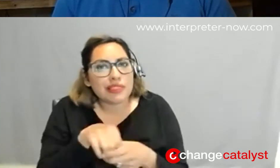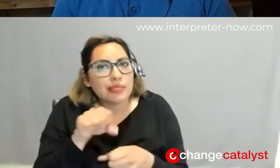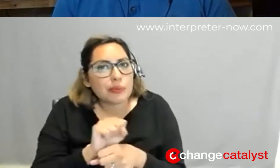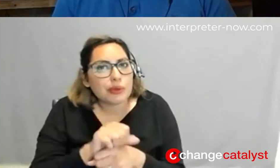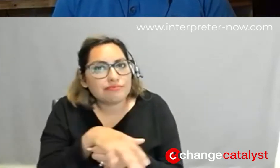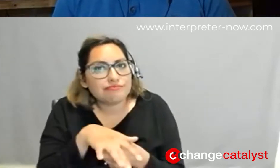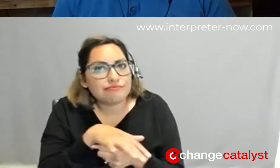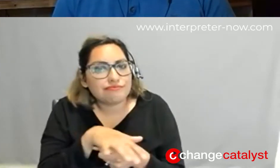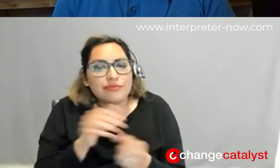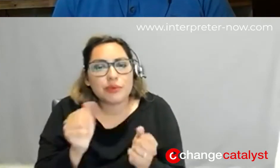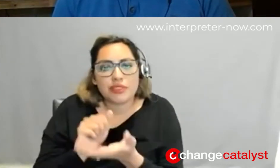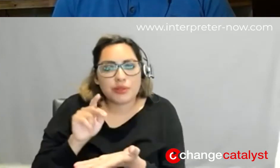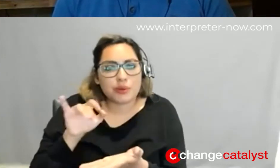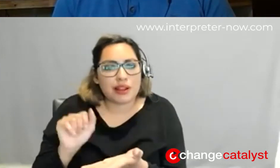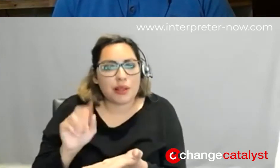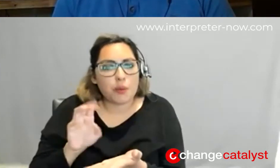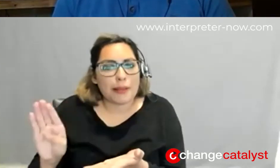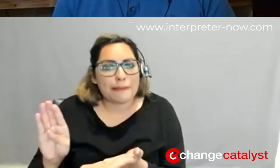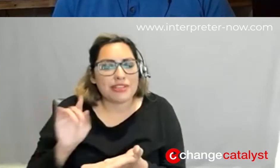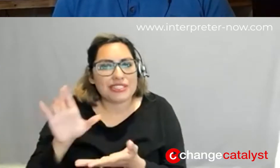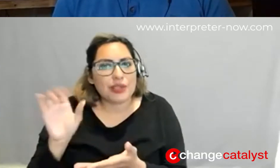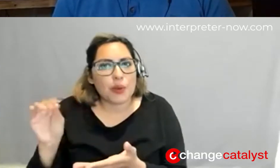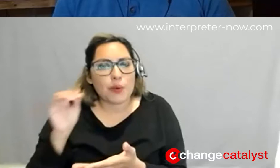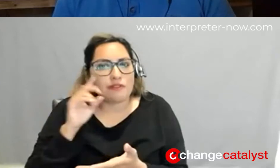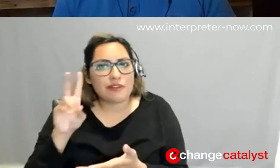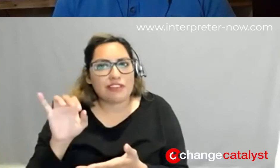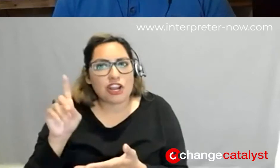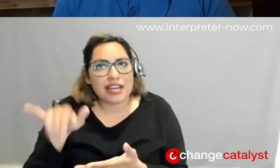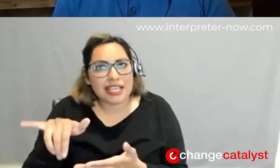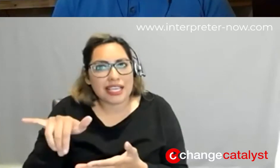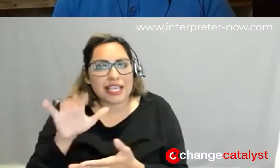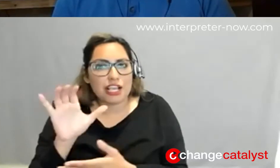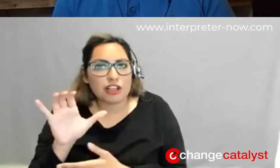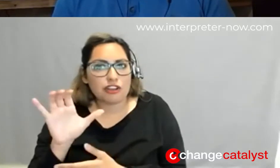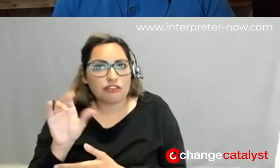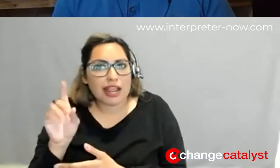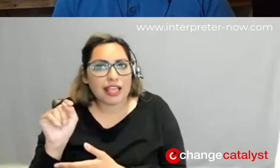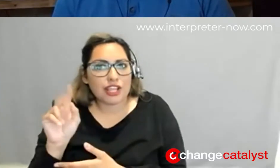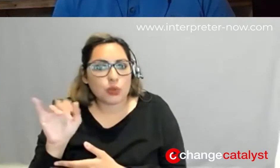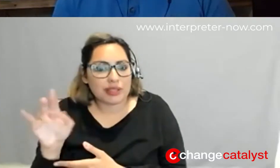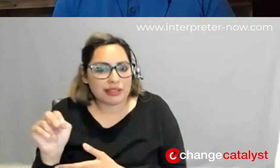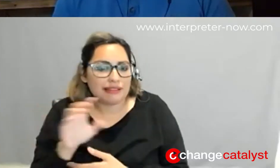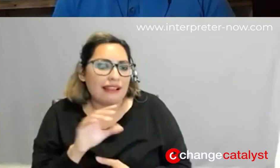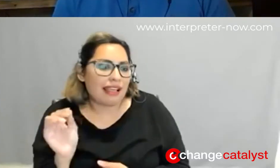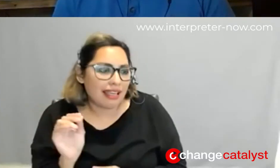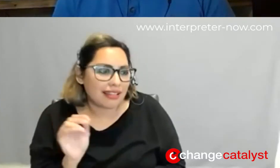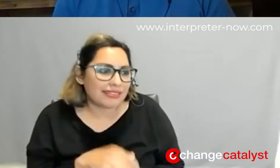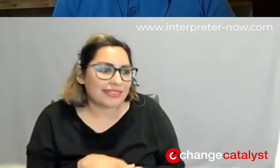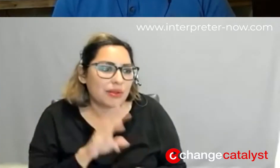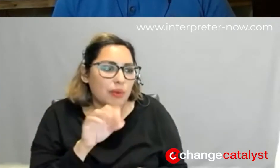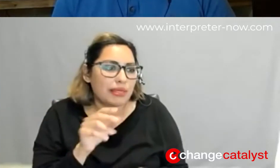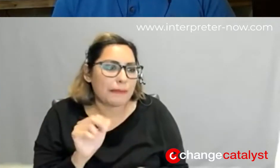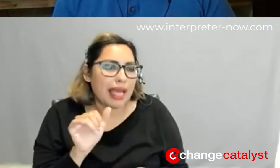Webb, who's the CEO of Verity Credit Union, and William A. Adams, who's the technical advisor to the CTO at